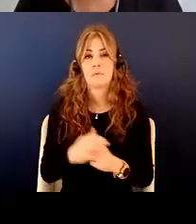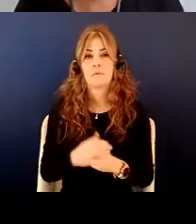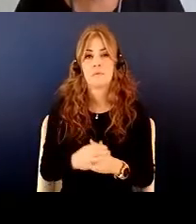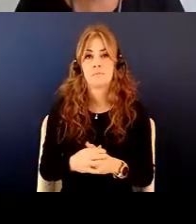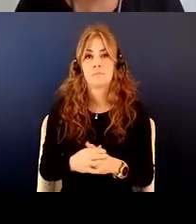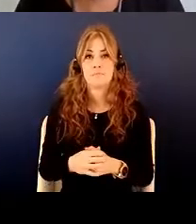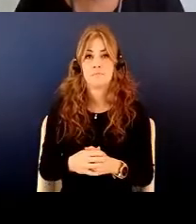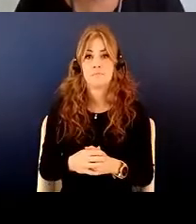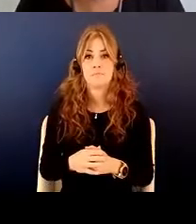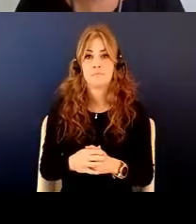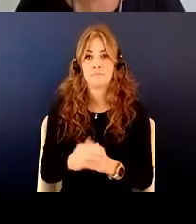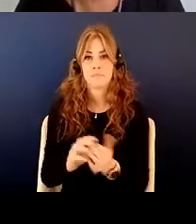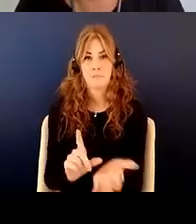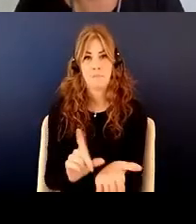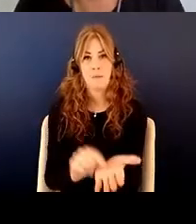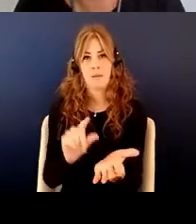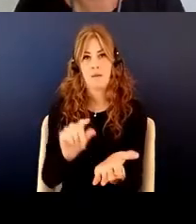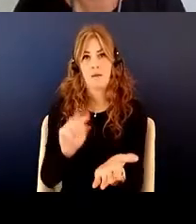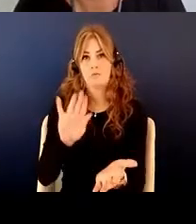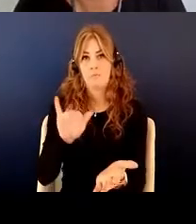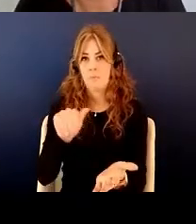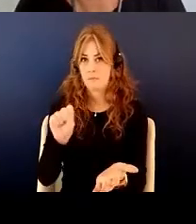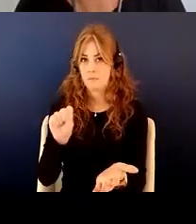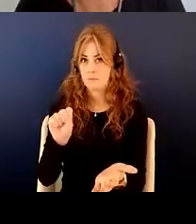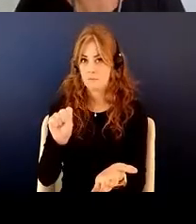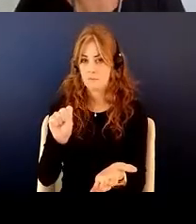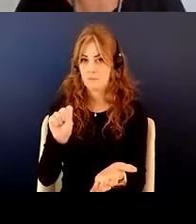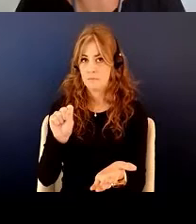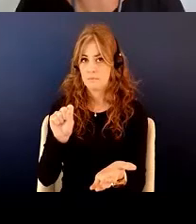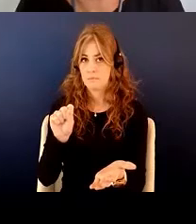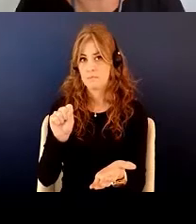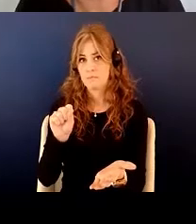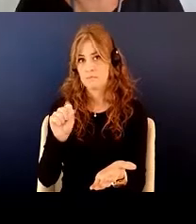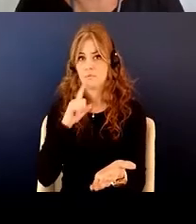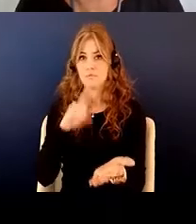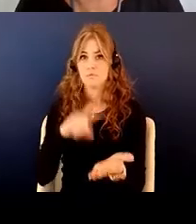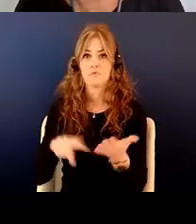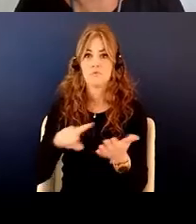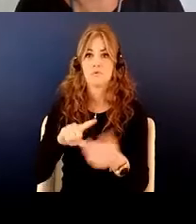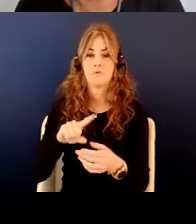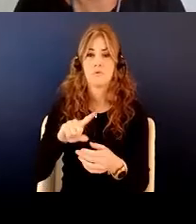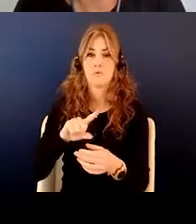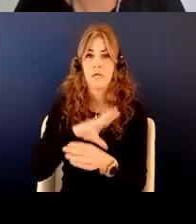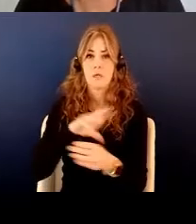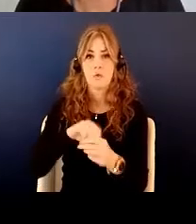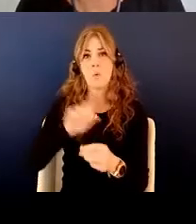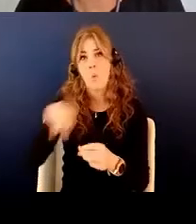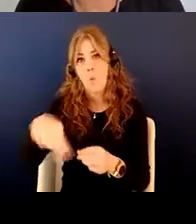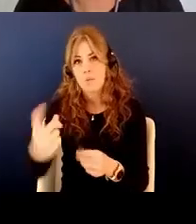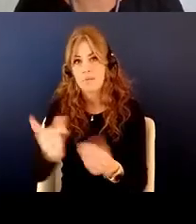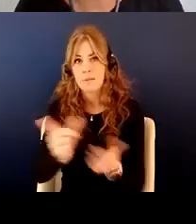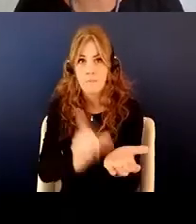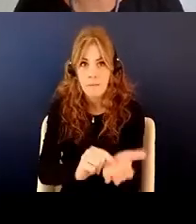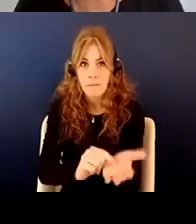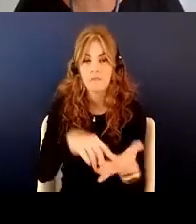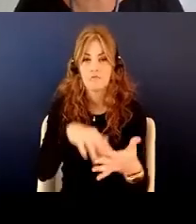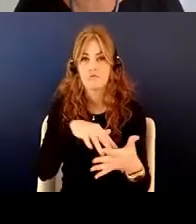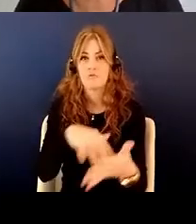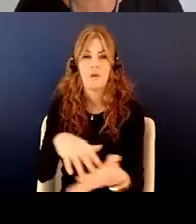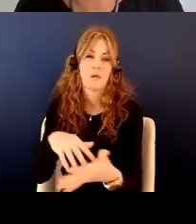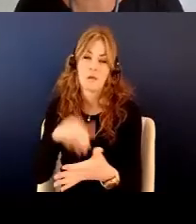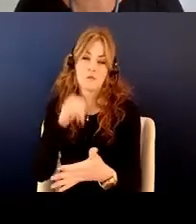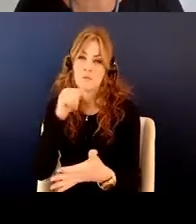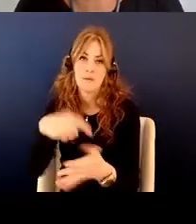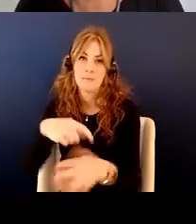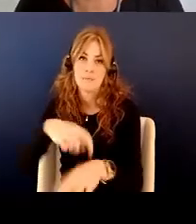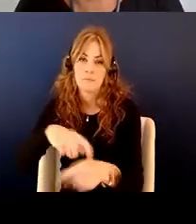is publication bias from searching and including only published studies. We don't have time to go into this here, but